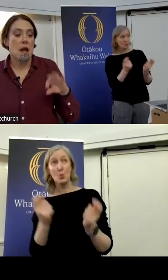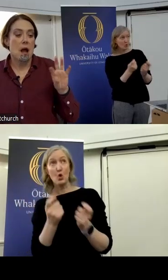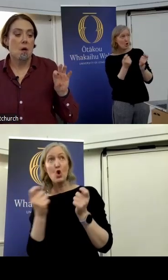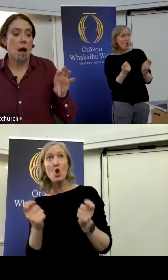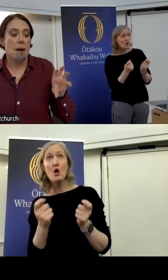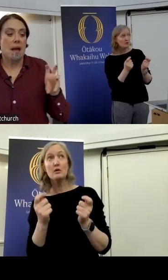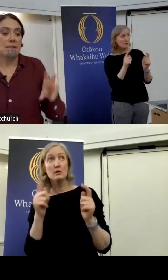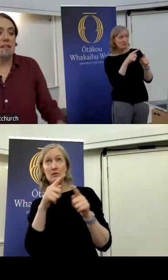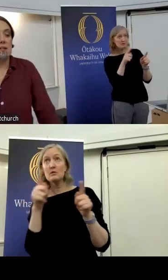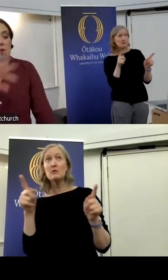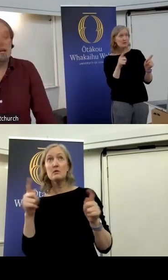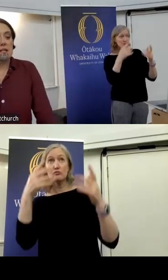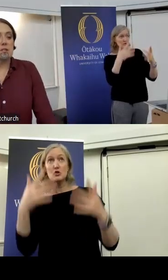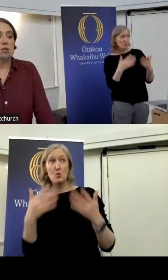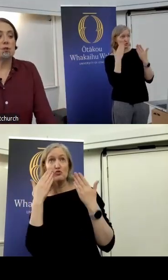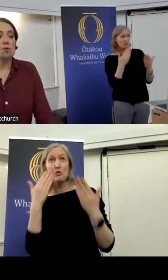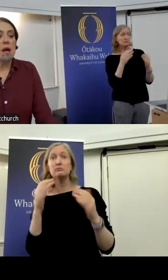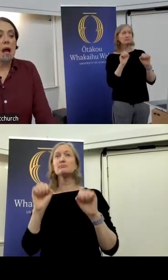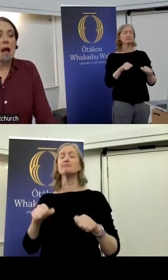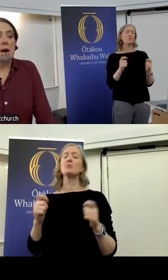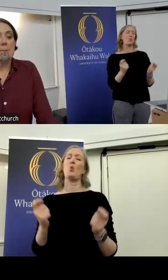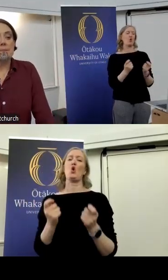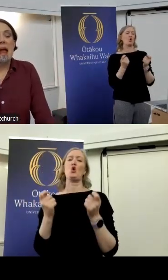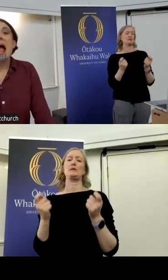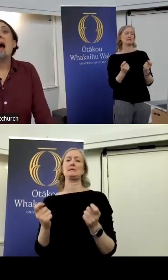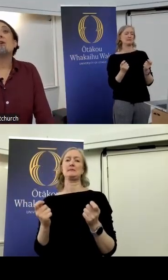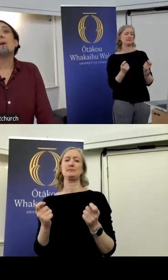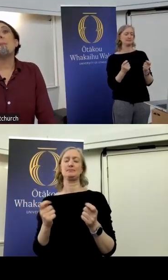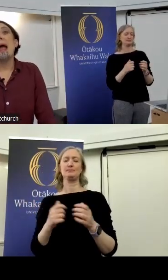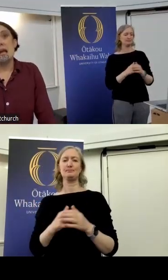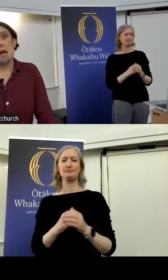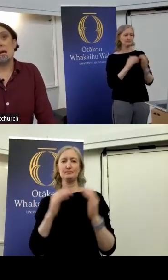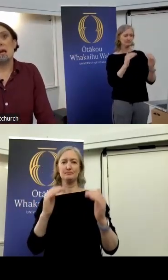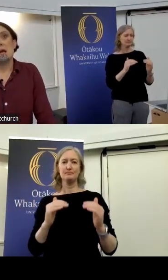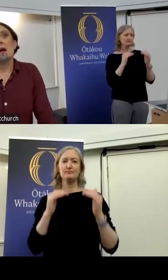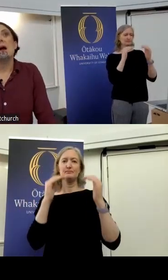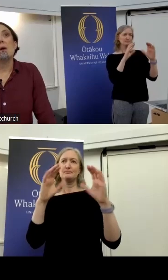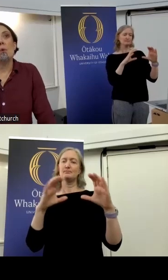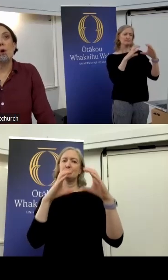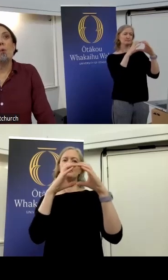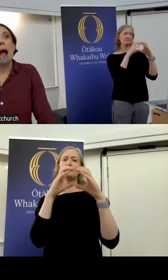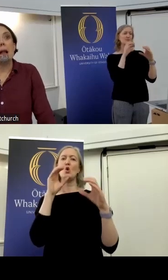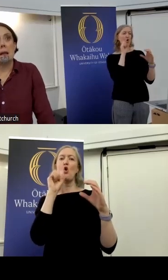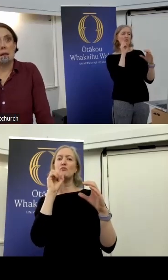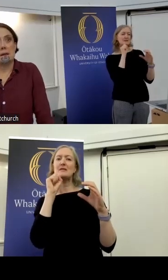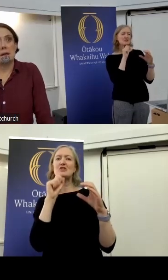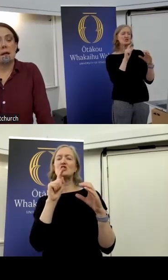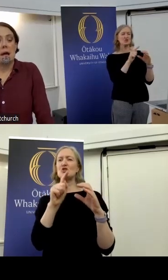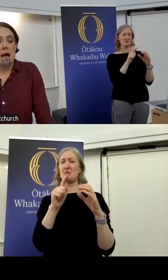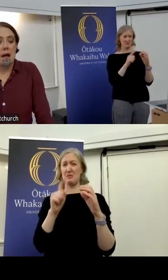context. And then you get into how do we make it work